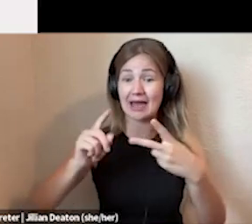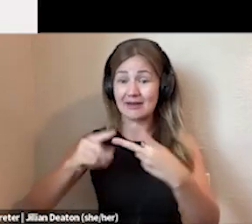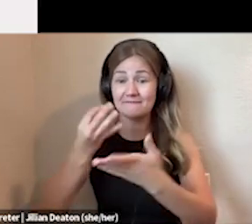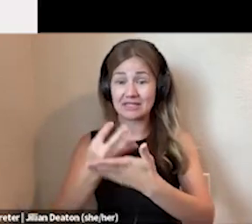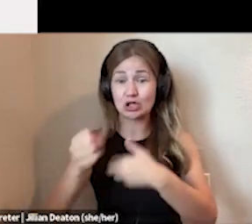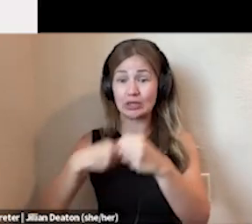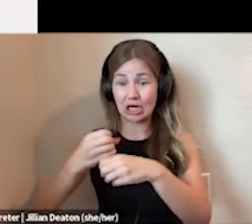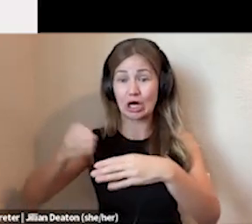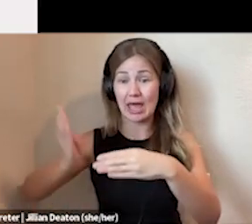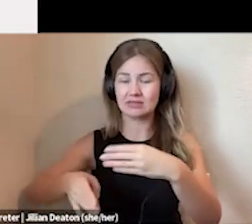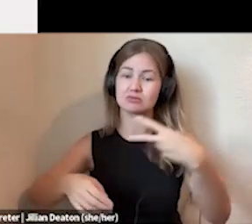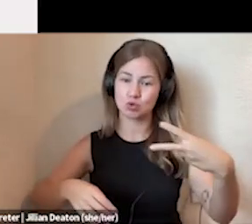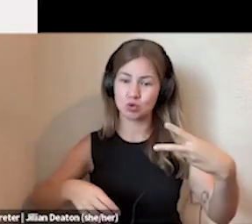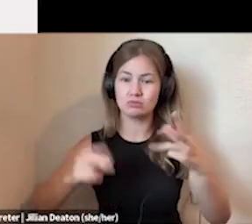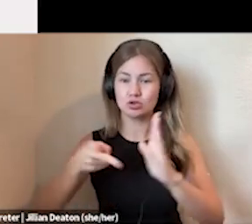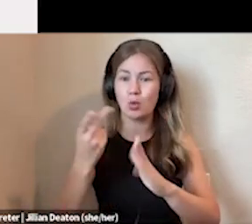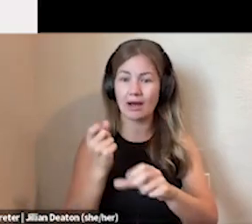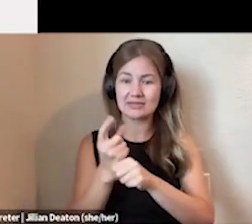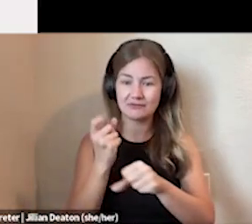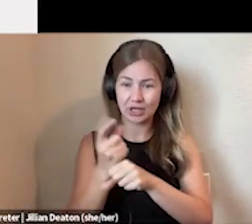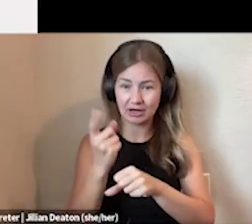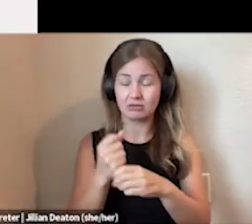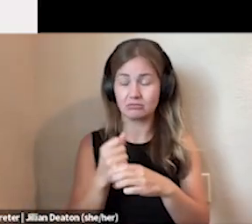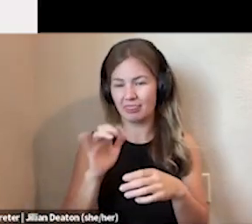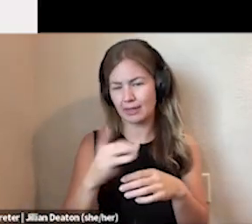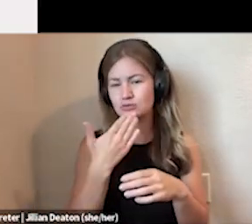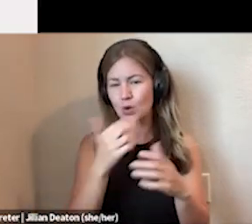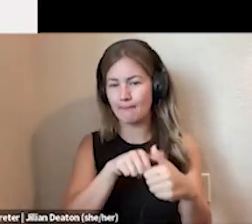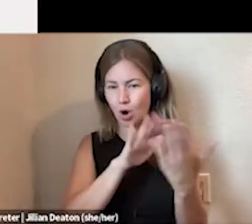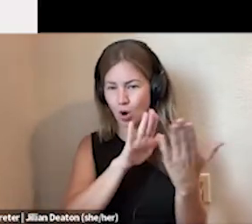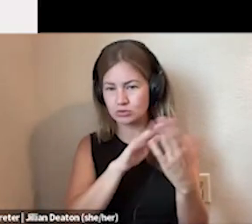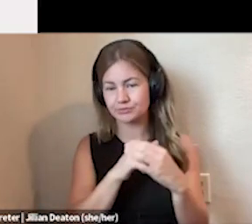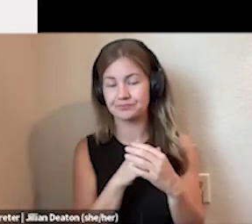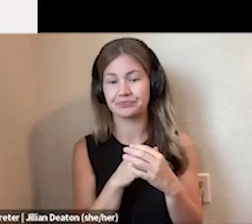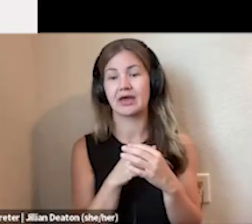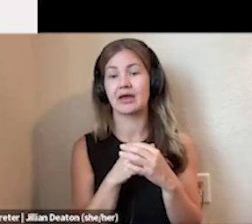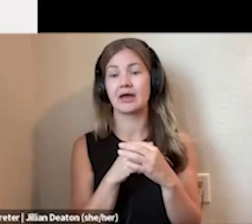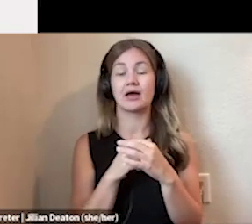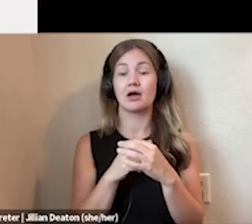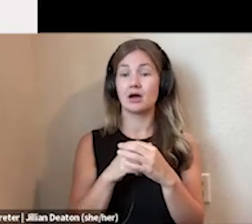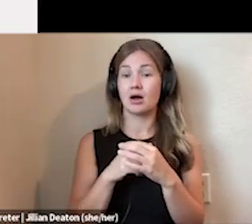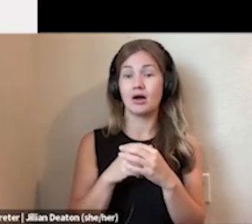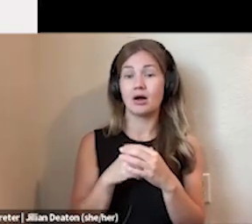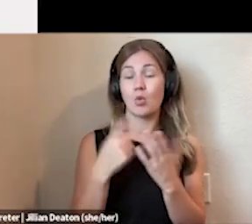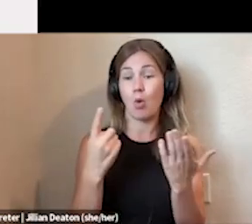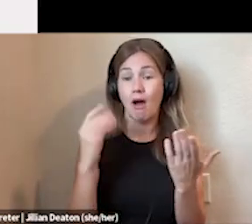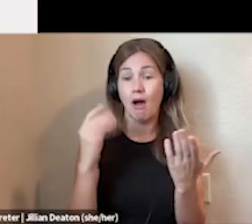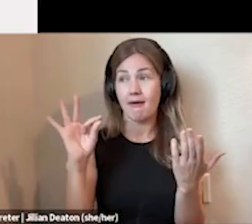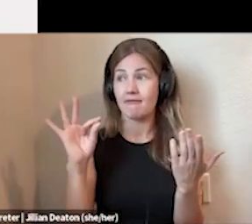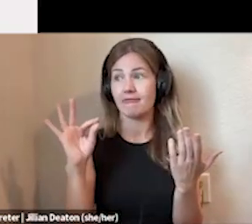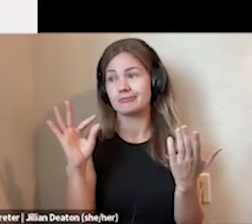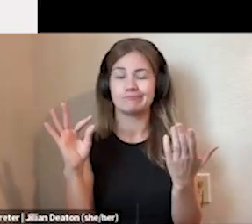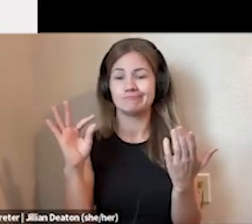into, especially if you're doing it online and you have an automated process. I think one of the, I